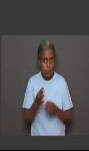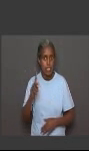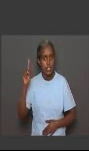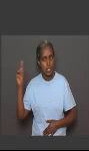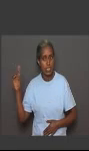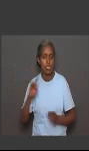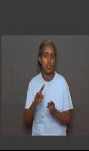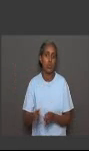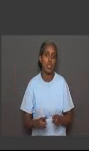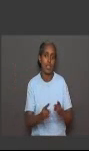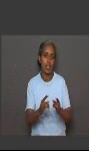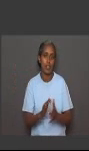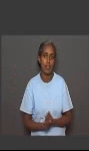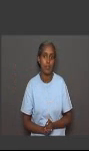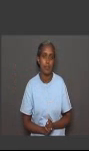way.